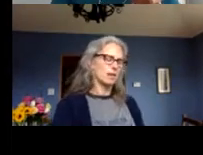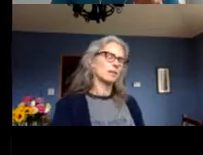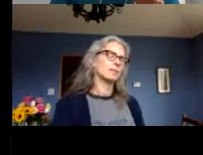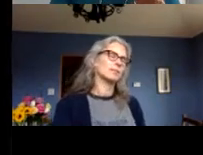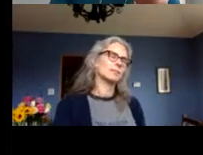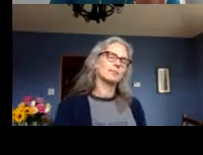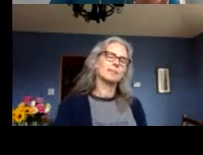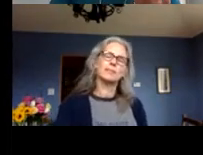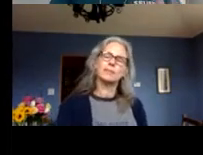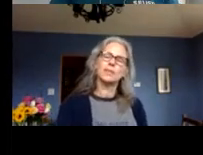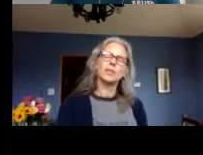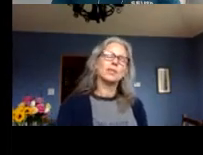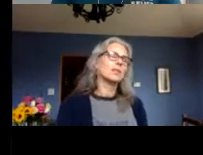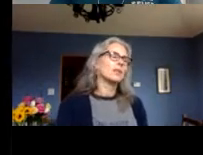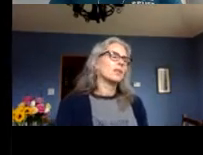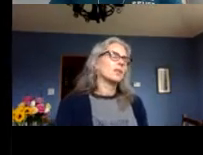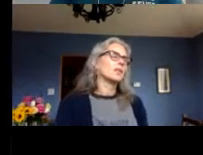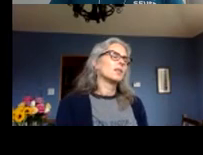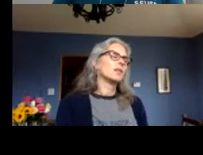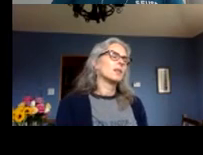I'm going to wait a second, pause, and let you do that.